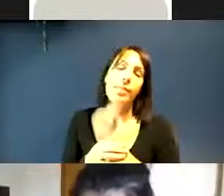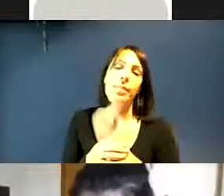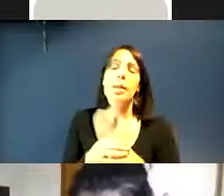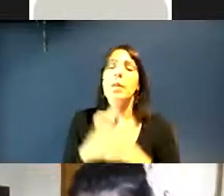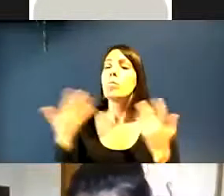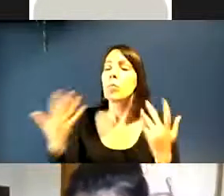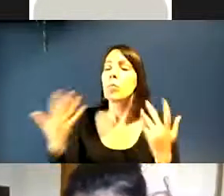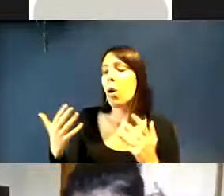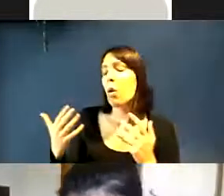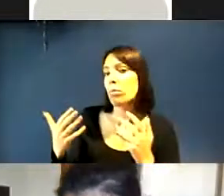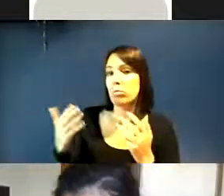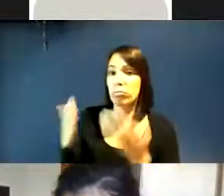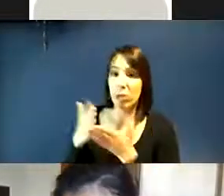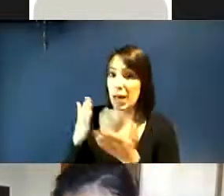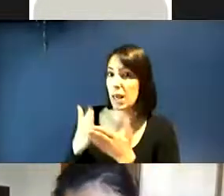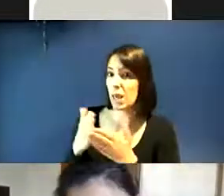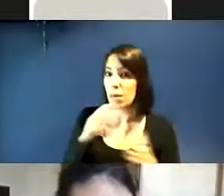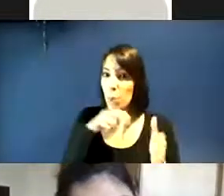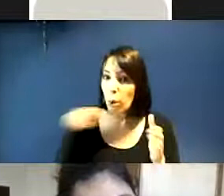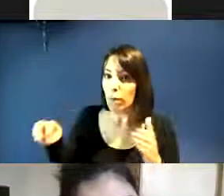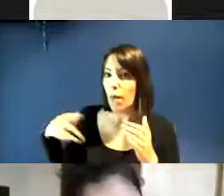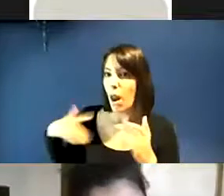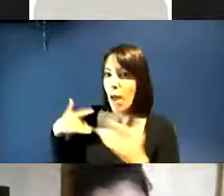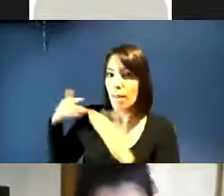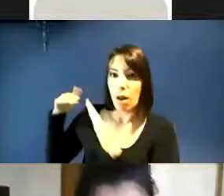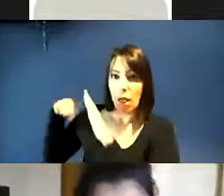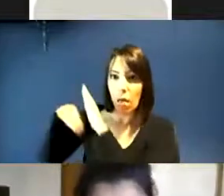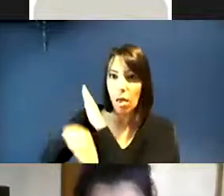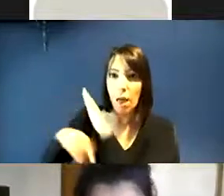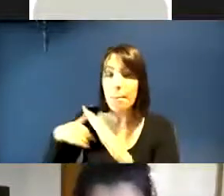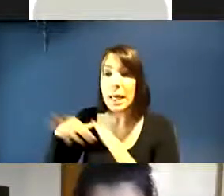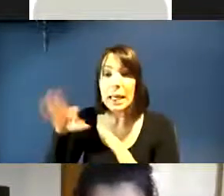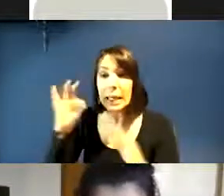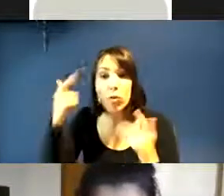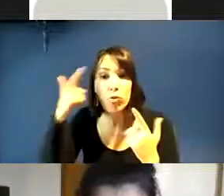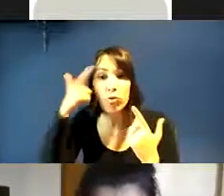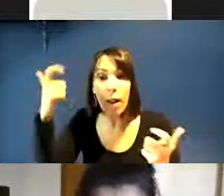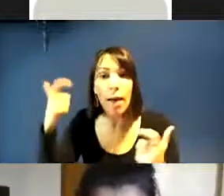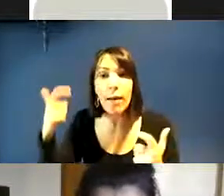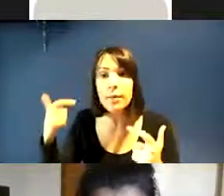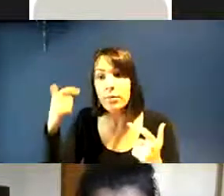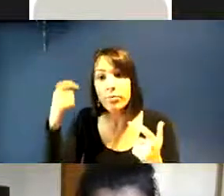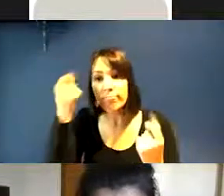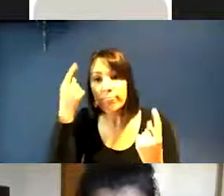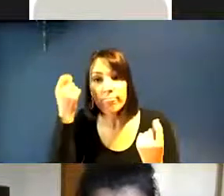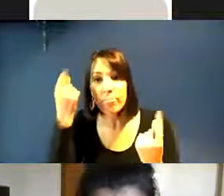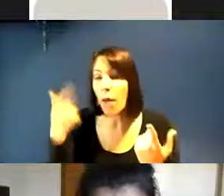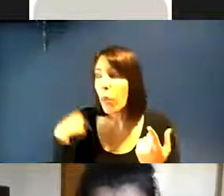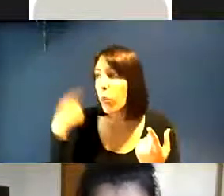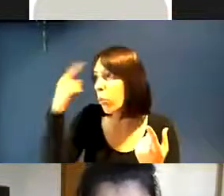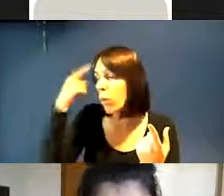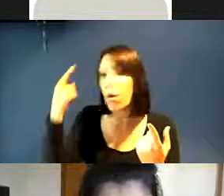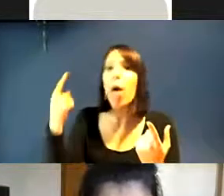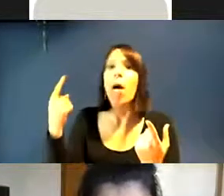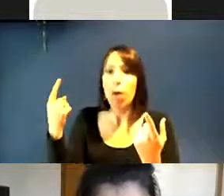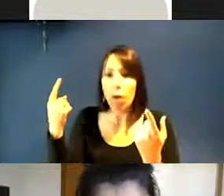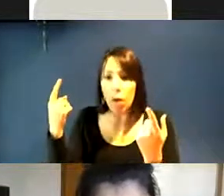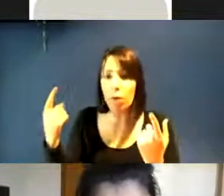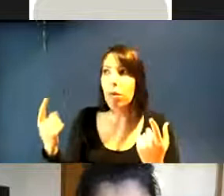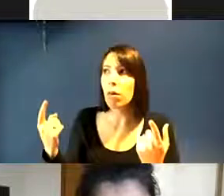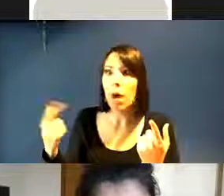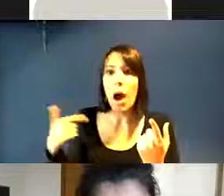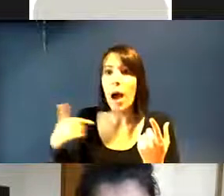notice what was going on. I was convincing myself so much that I wasn't the victim that suddenly I realized that I had become